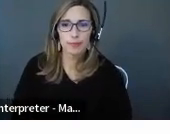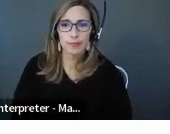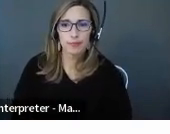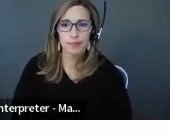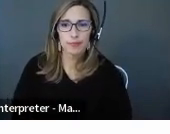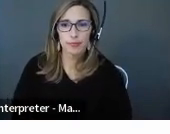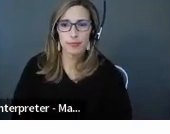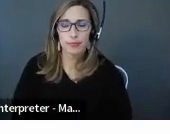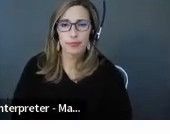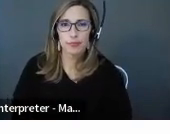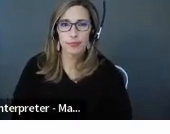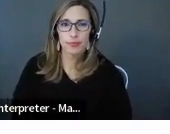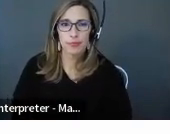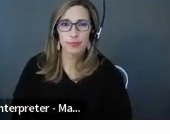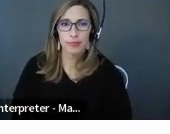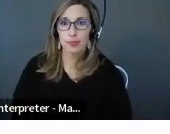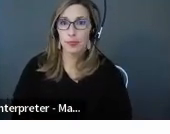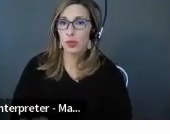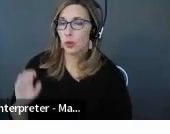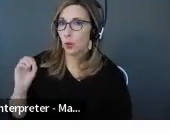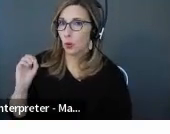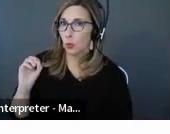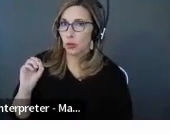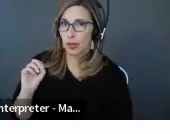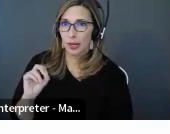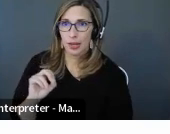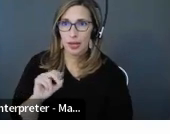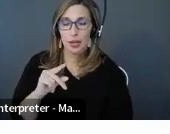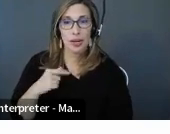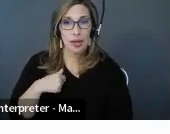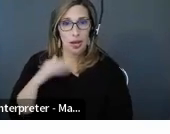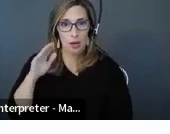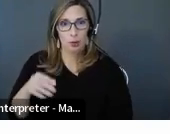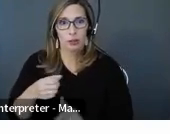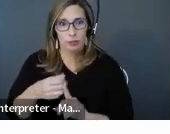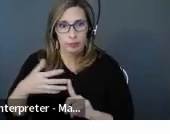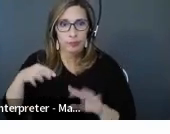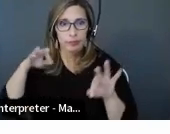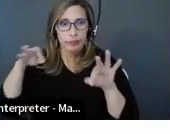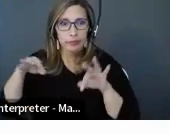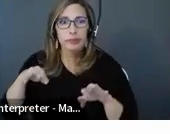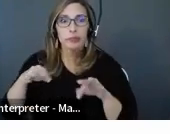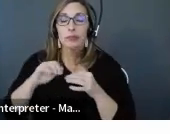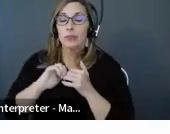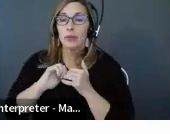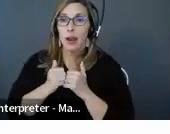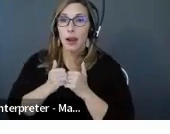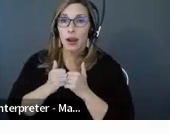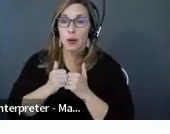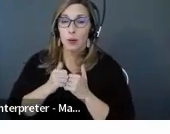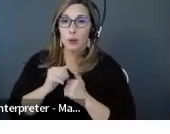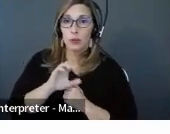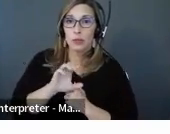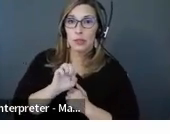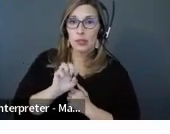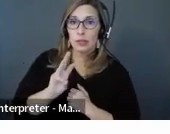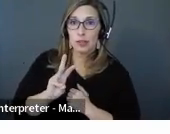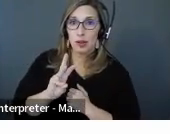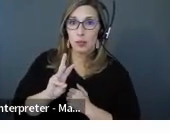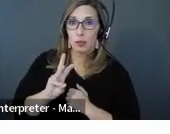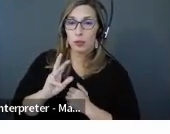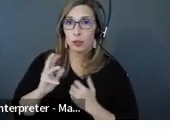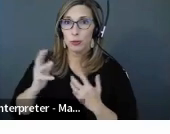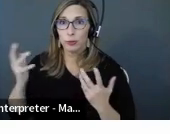Okay, so I am going to cover how the CSW interacts with